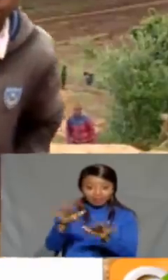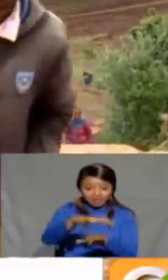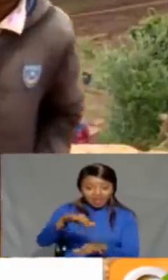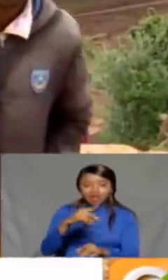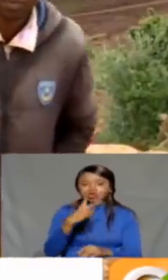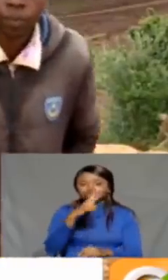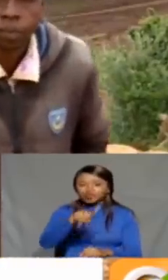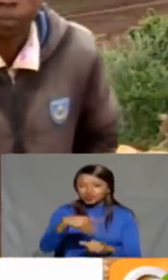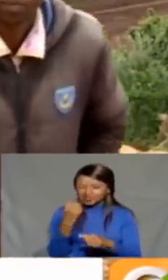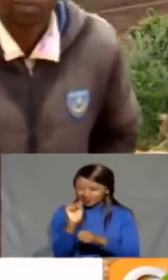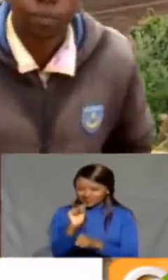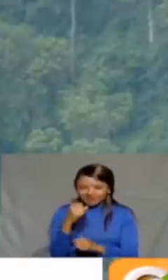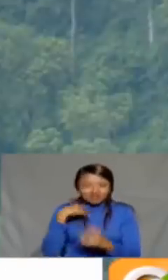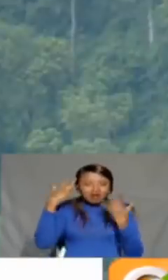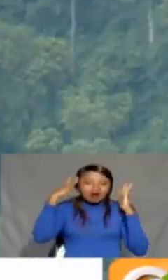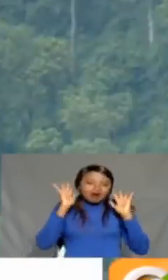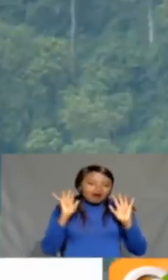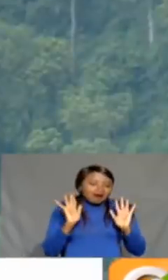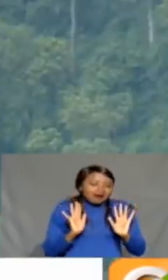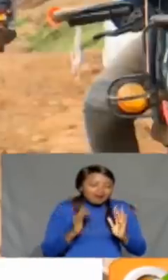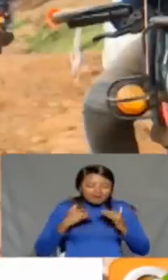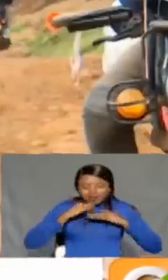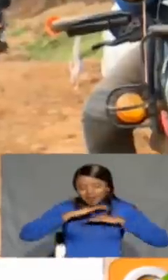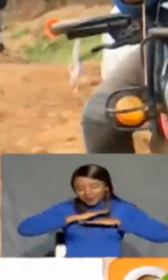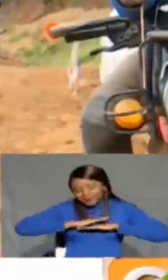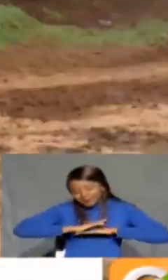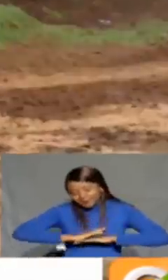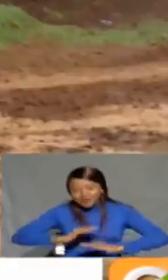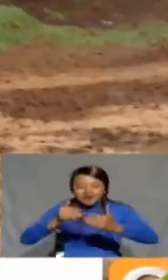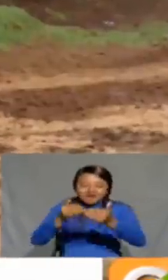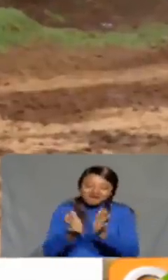he thought he had found a haven for his family.